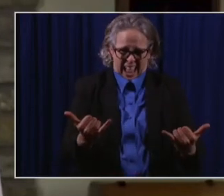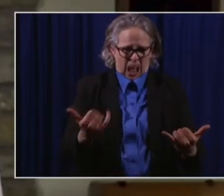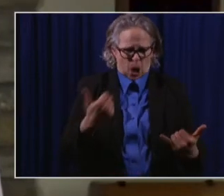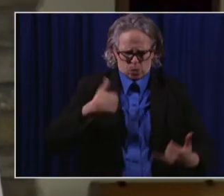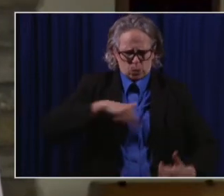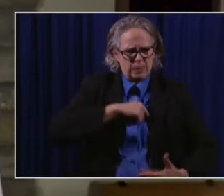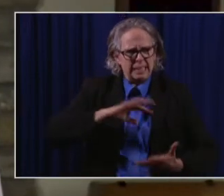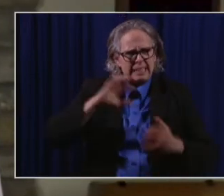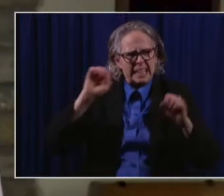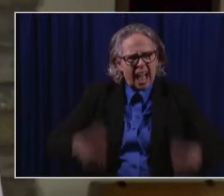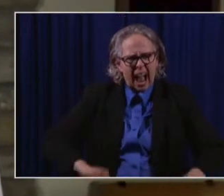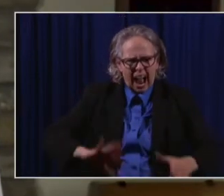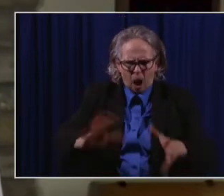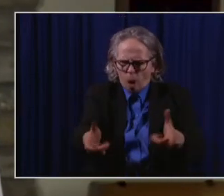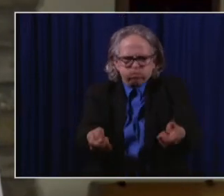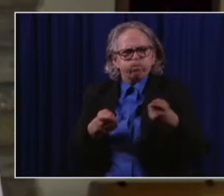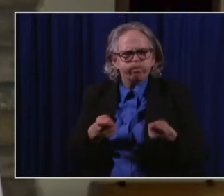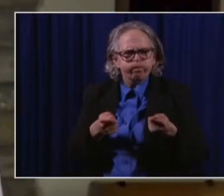avoid